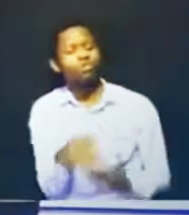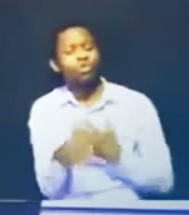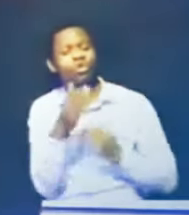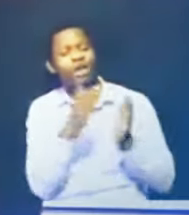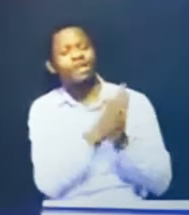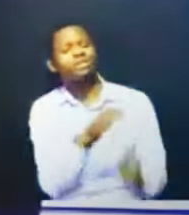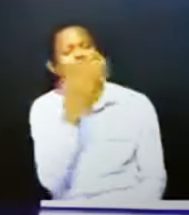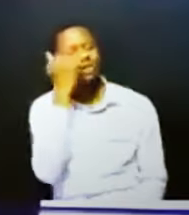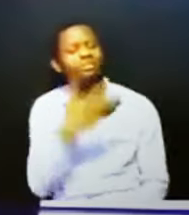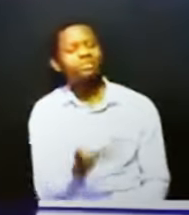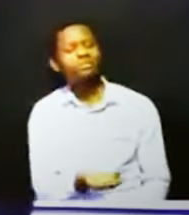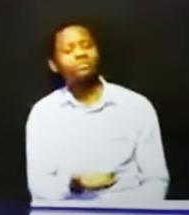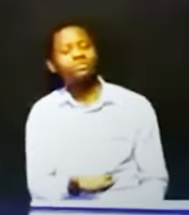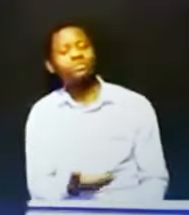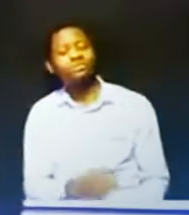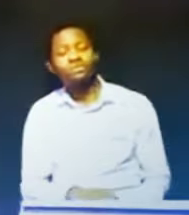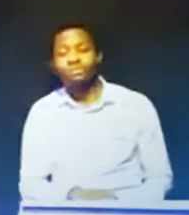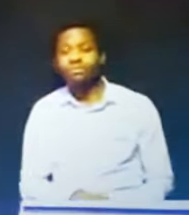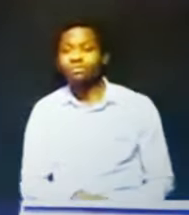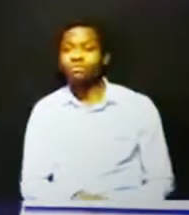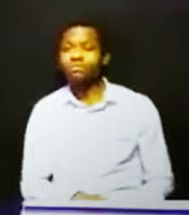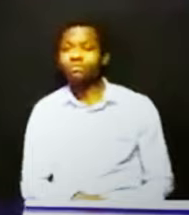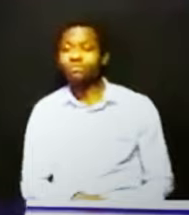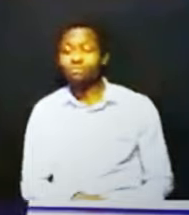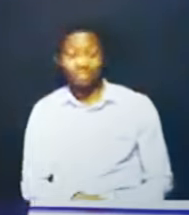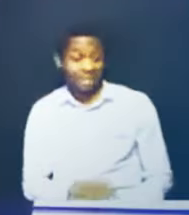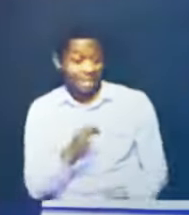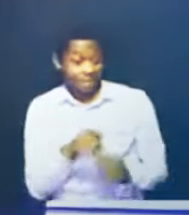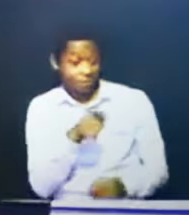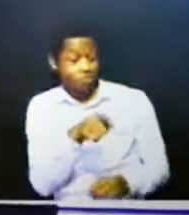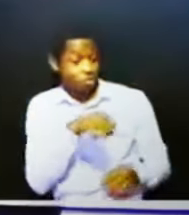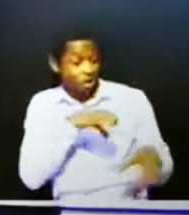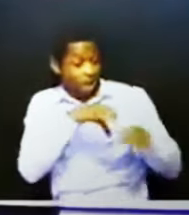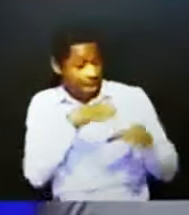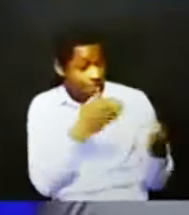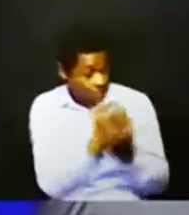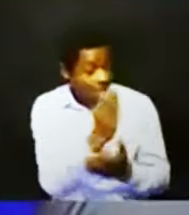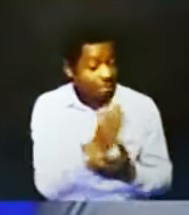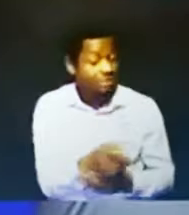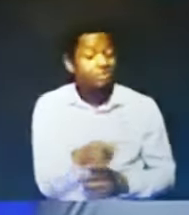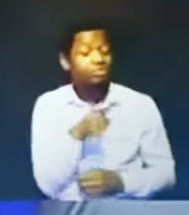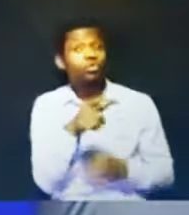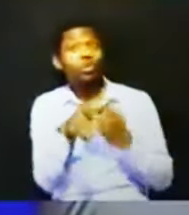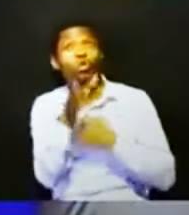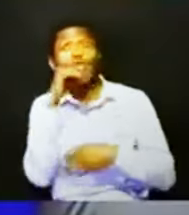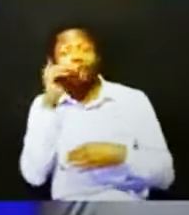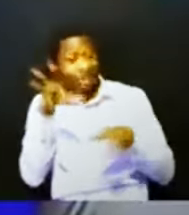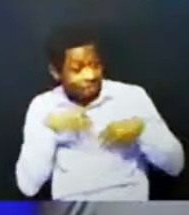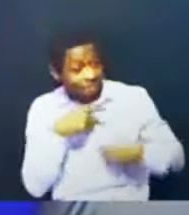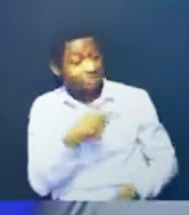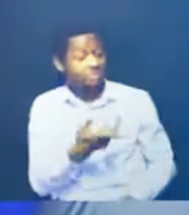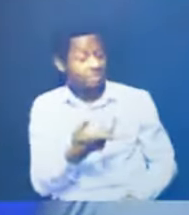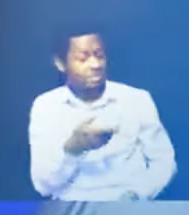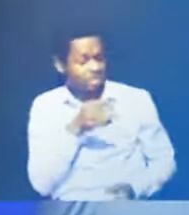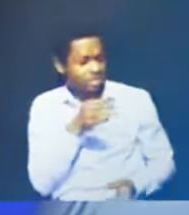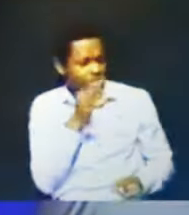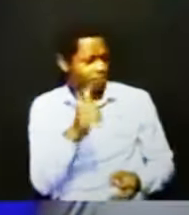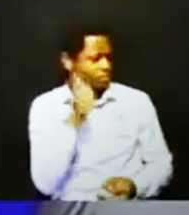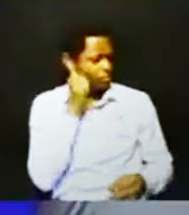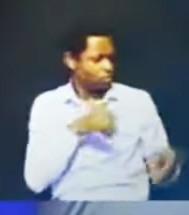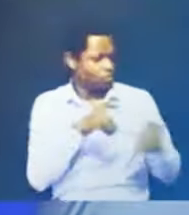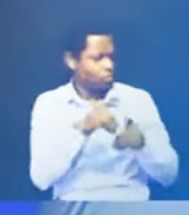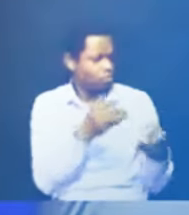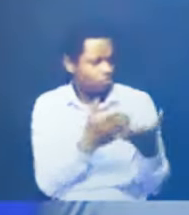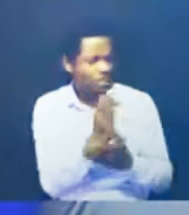see, and I will for you, I didn't want money. If you do what is right, will you not be accepted? But if you do not do what